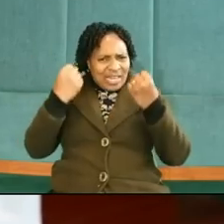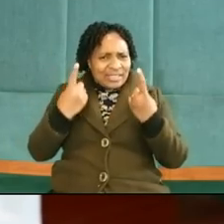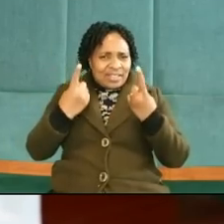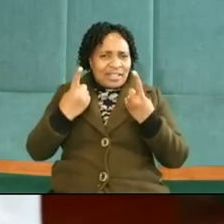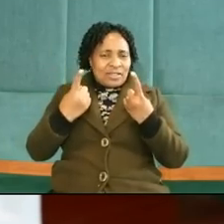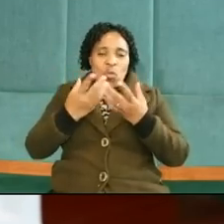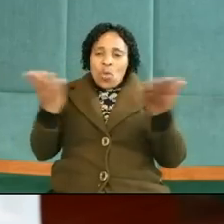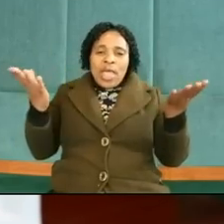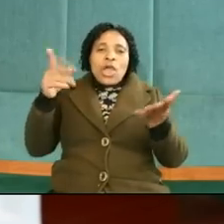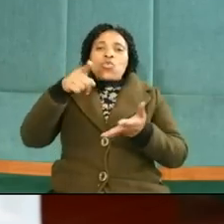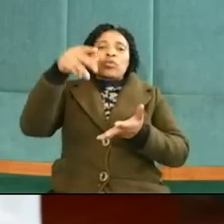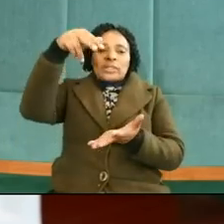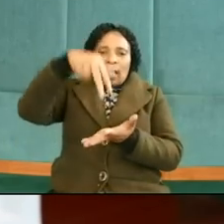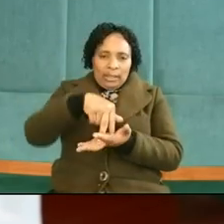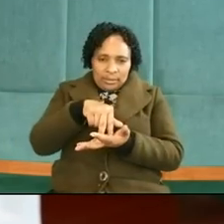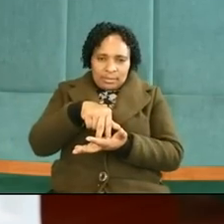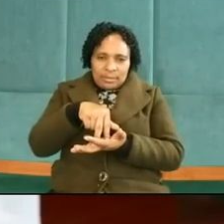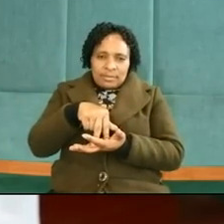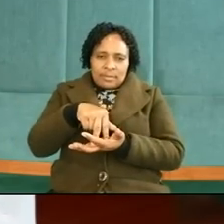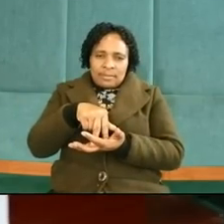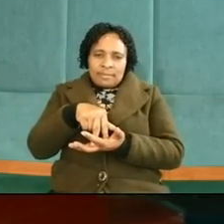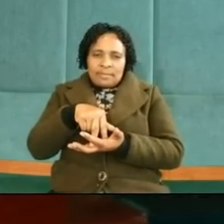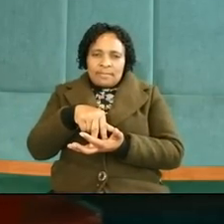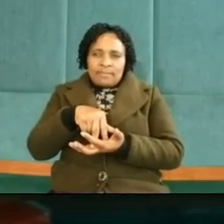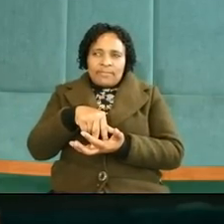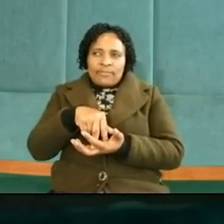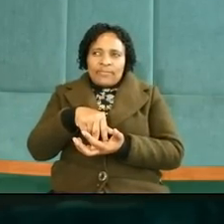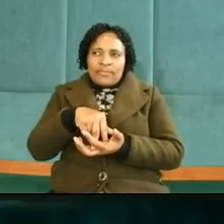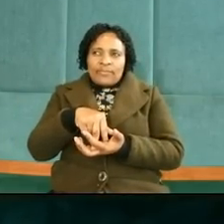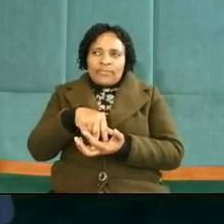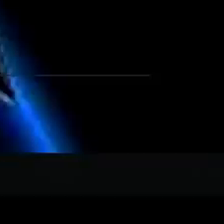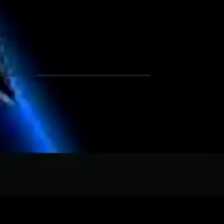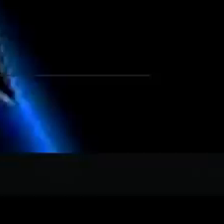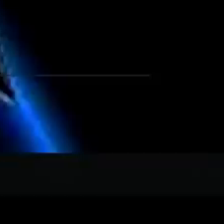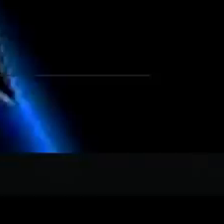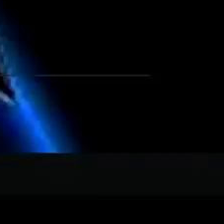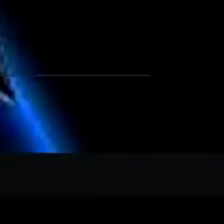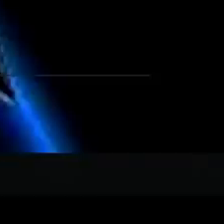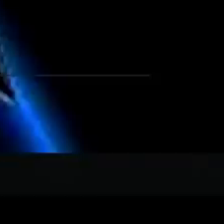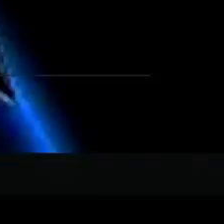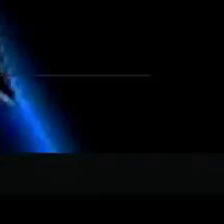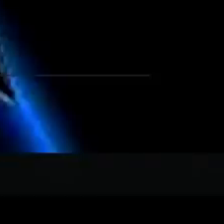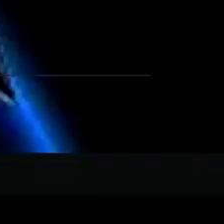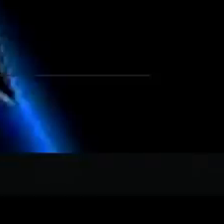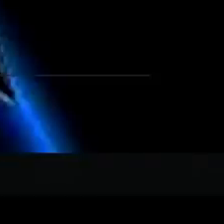stand. You have a satellite